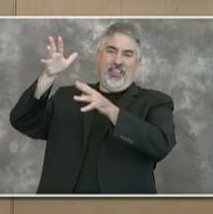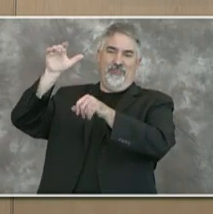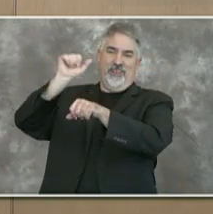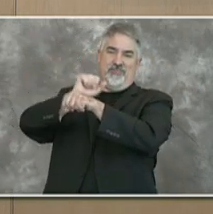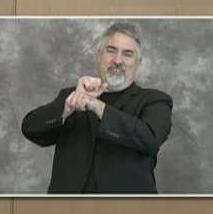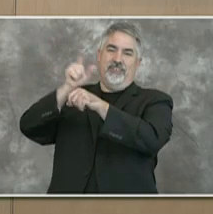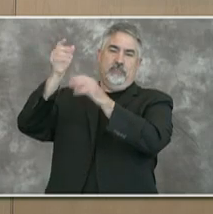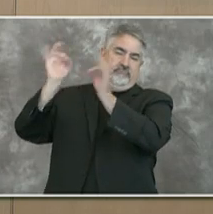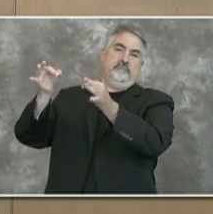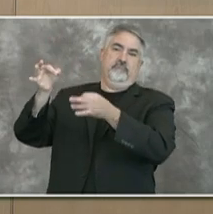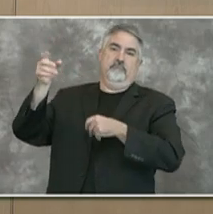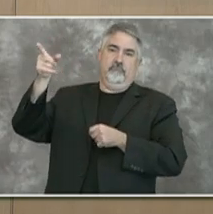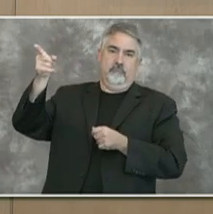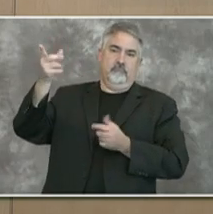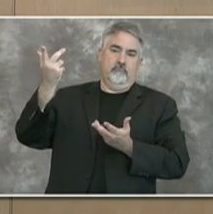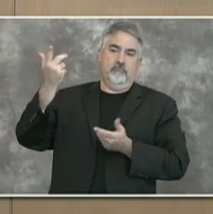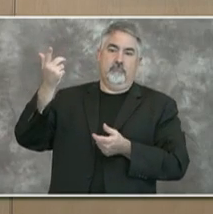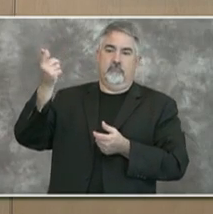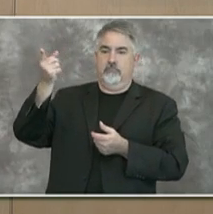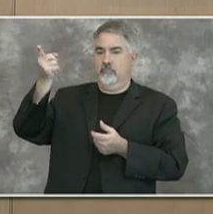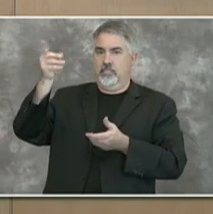and therefore the data will change.